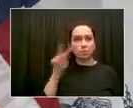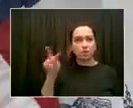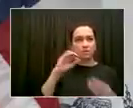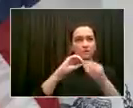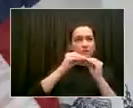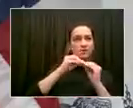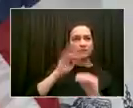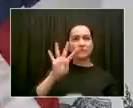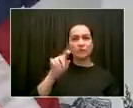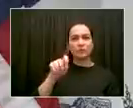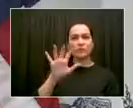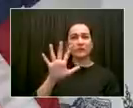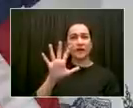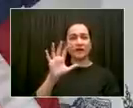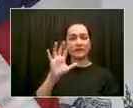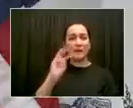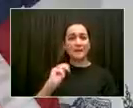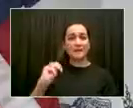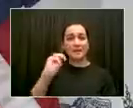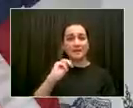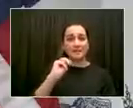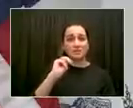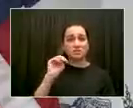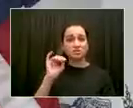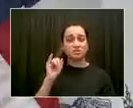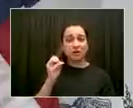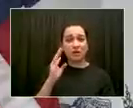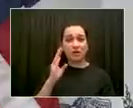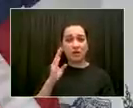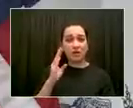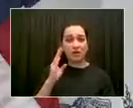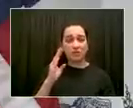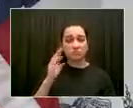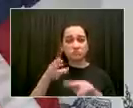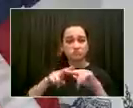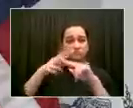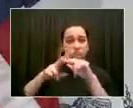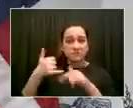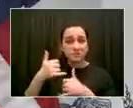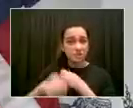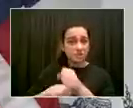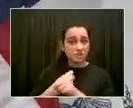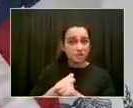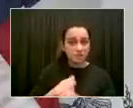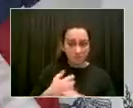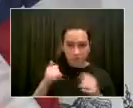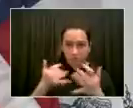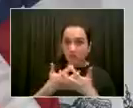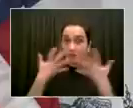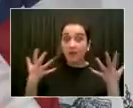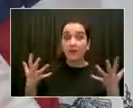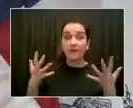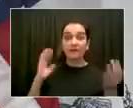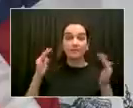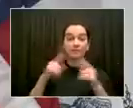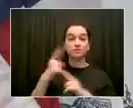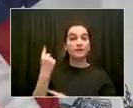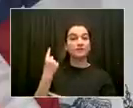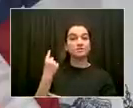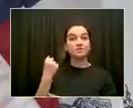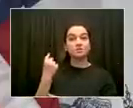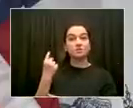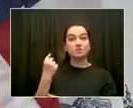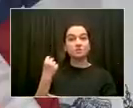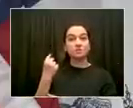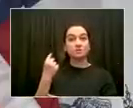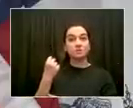We could do more if we had more freedom to vaccinate, more ability to make our own decisions and move quickly. We need local control to do